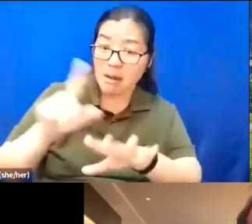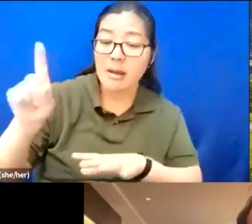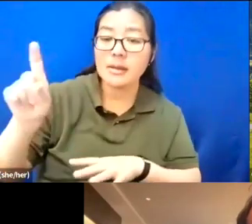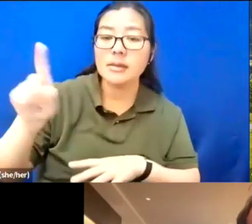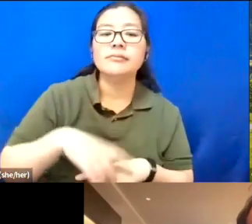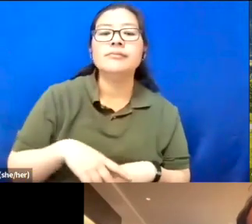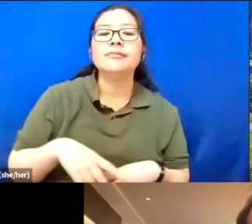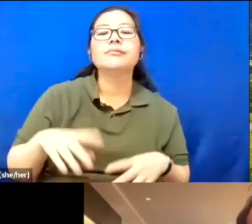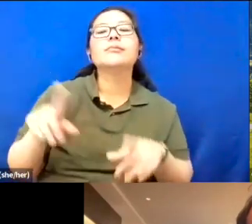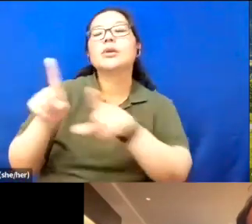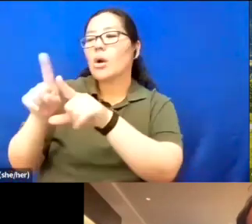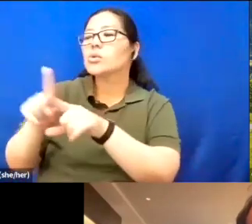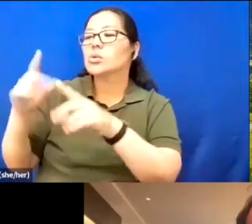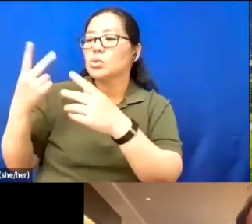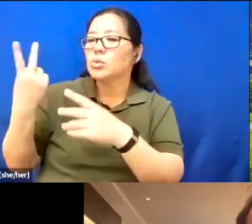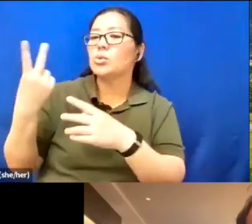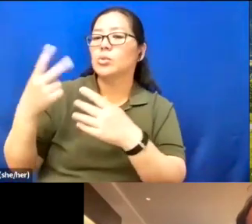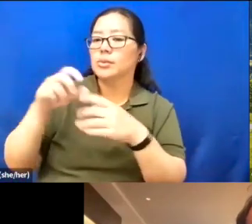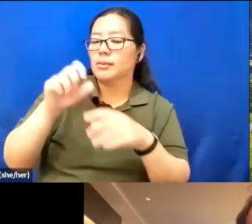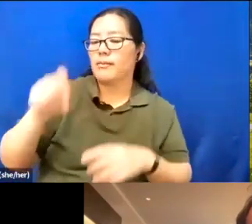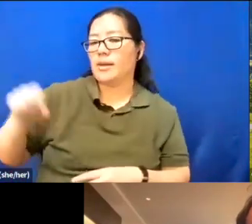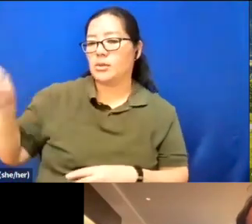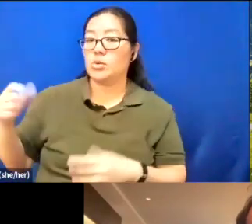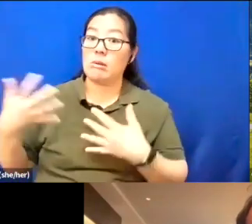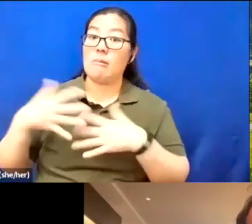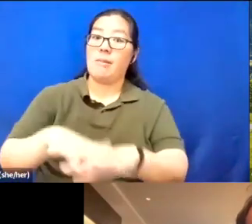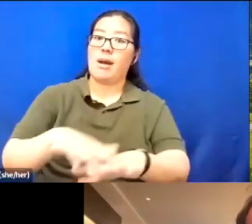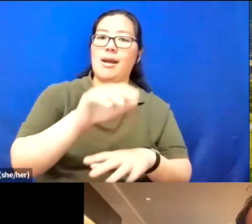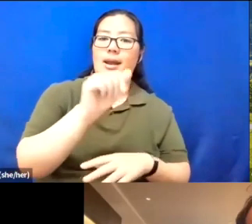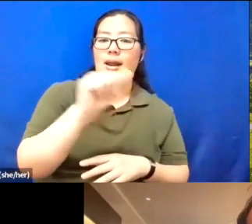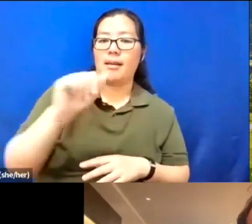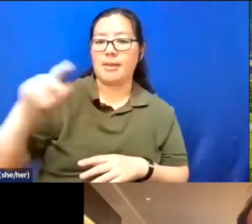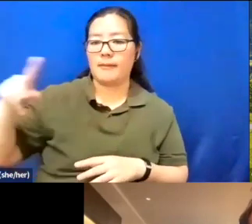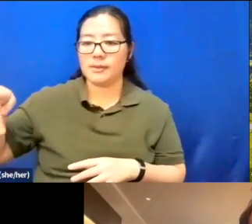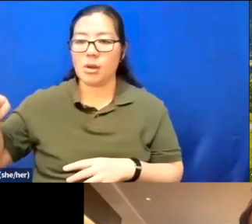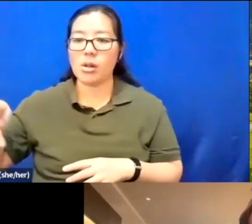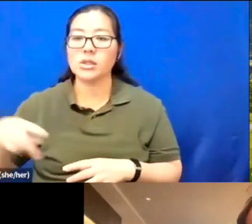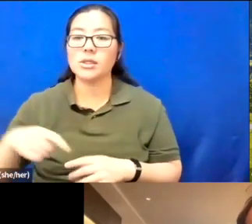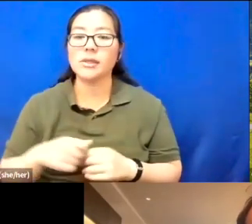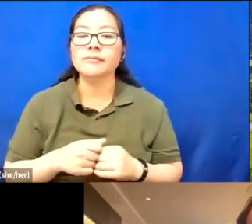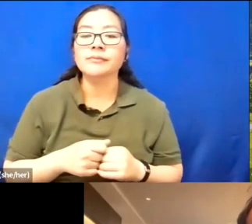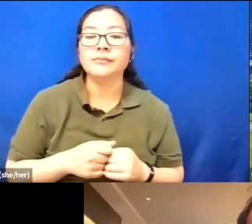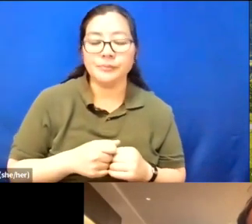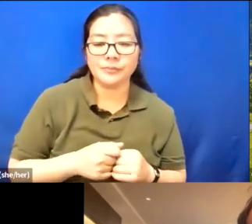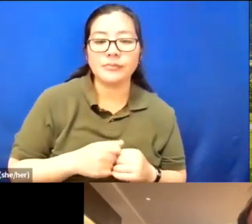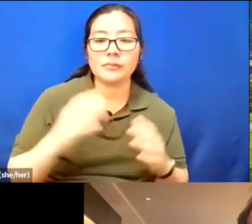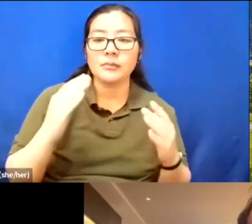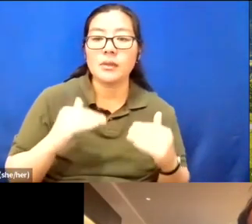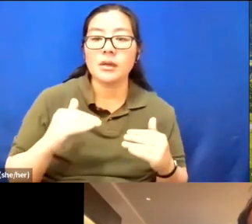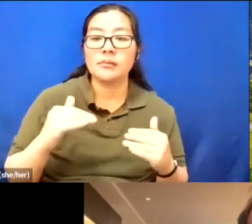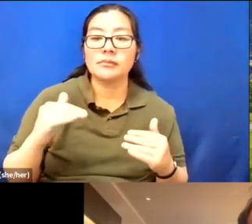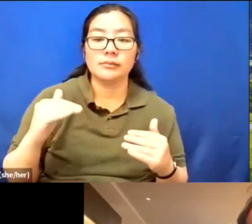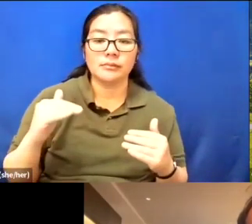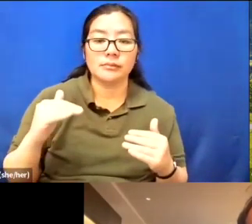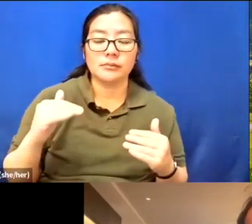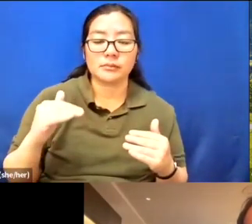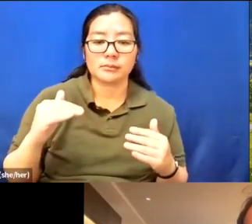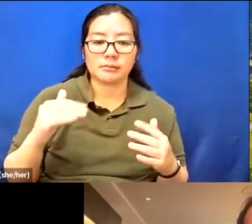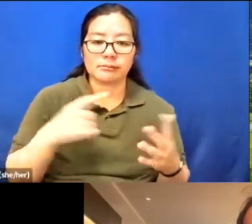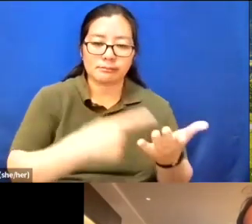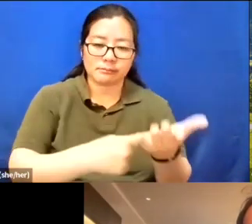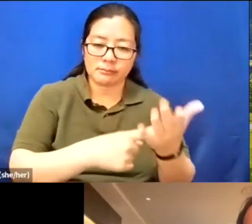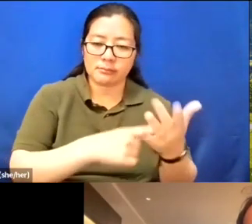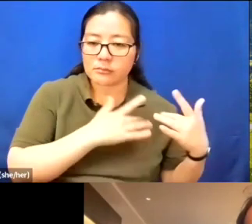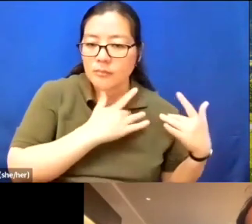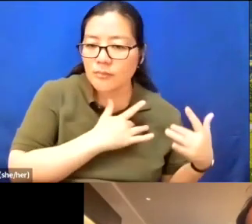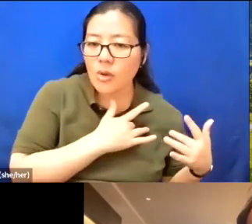two semesters, but you combine anatomy and physiology. So you do it like the way our class was. When you talk about the heart anatomy, you also